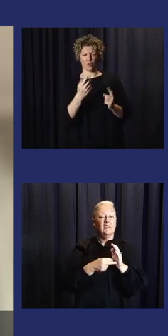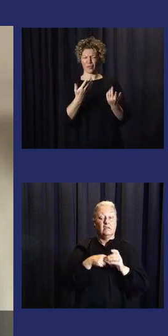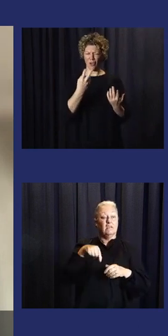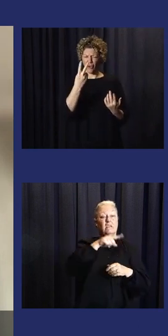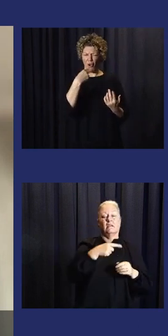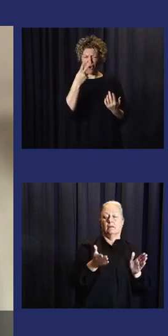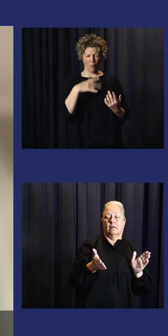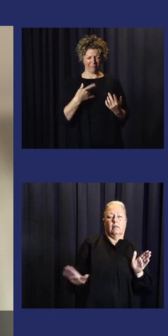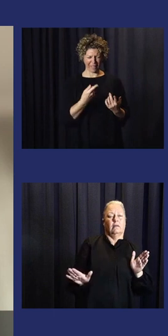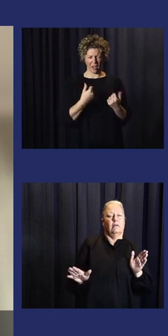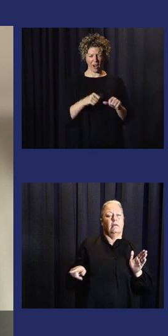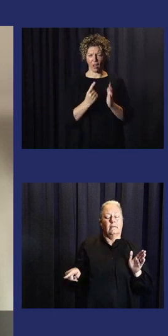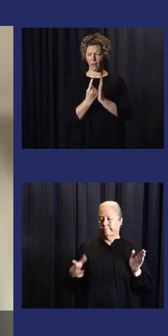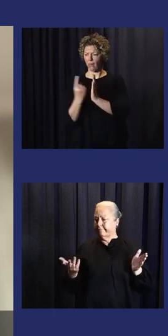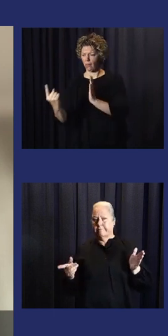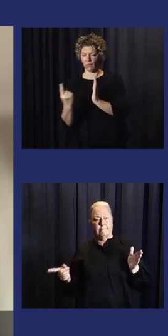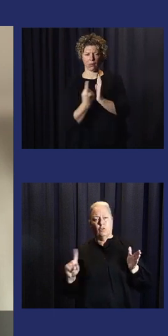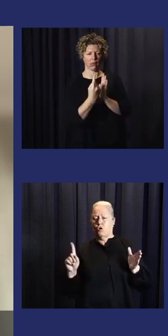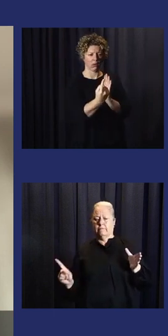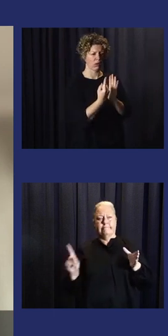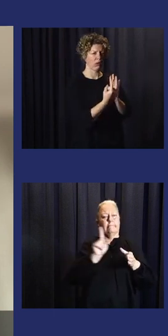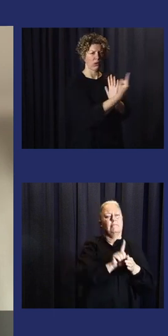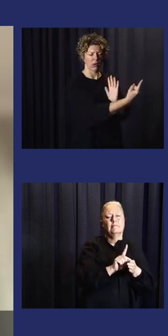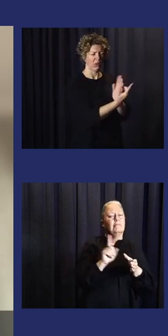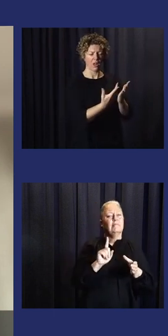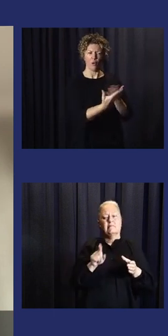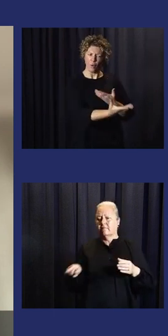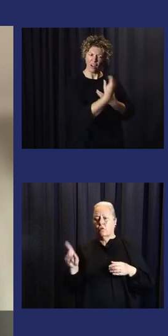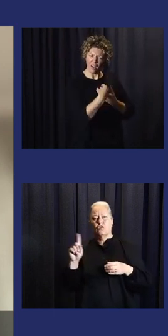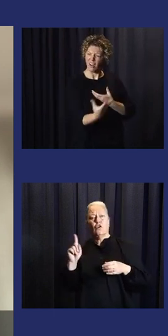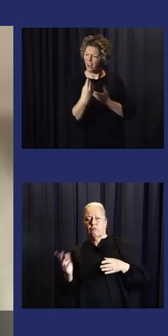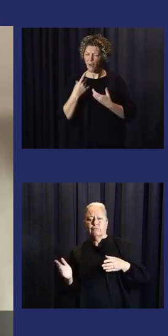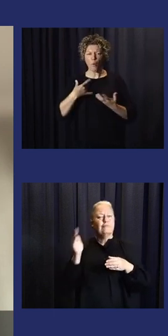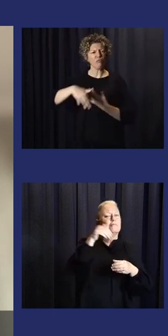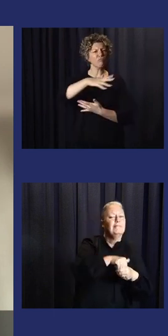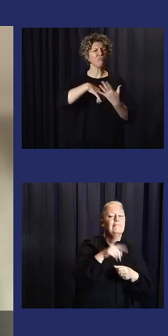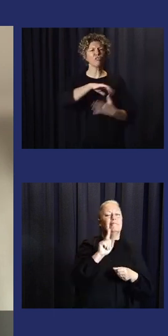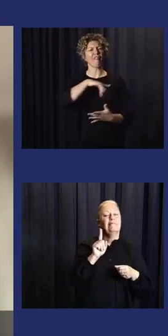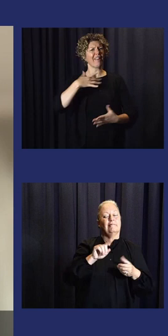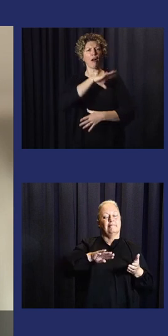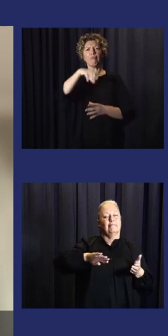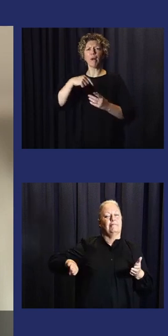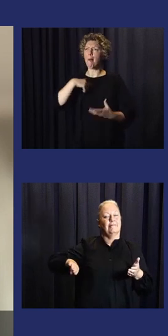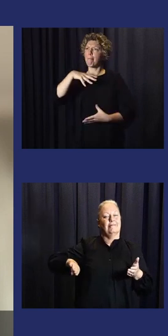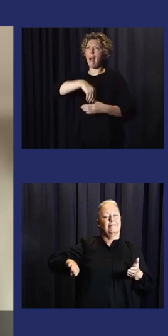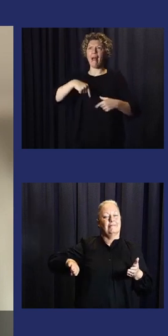people isolated and excluded from participating within society.